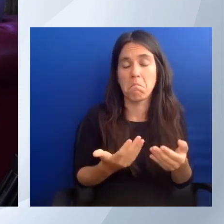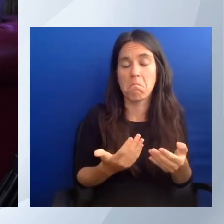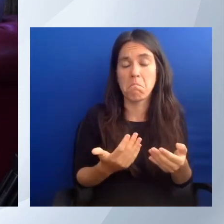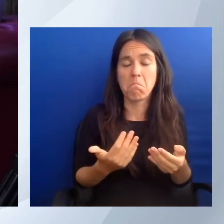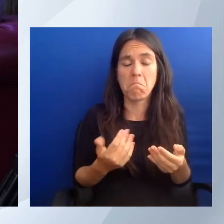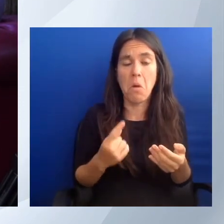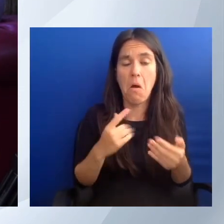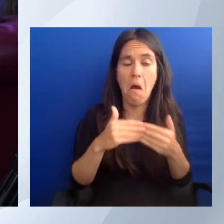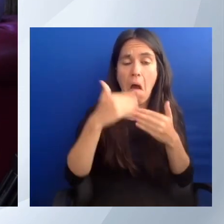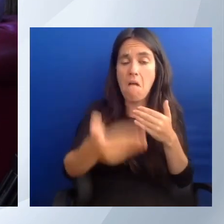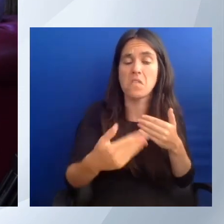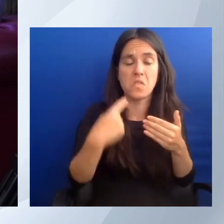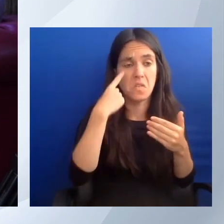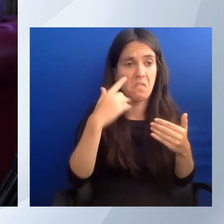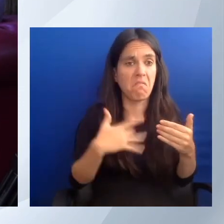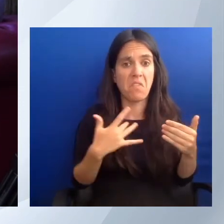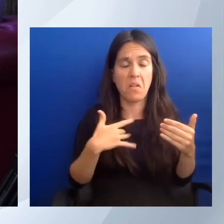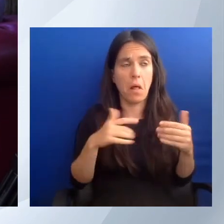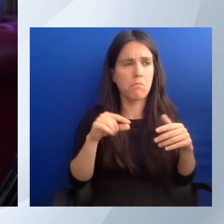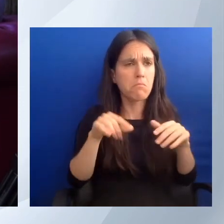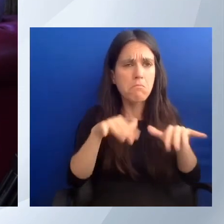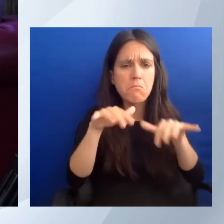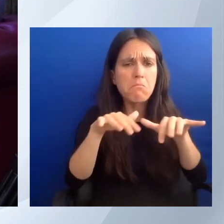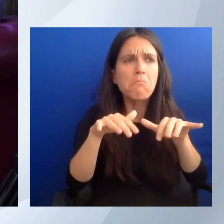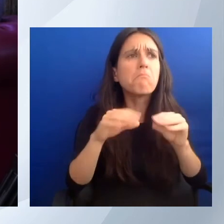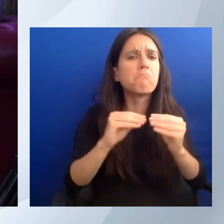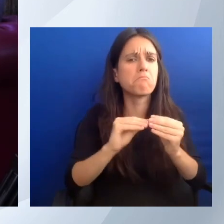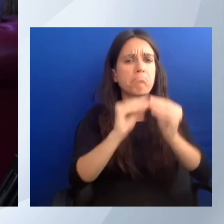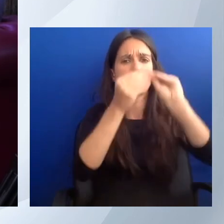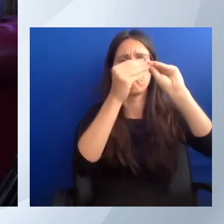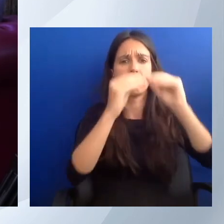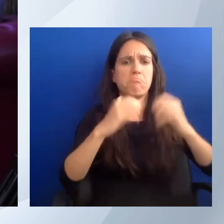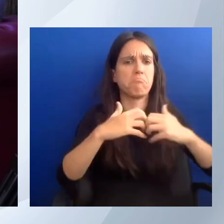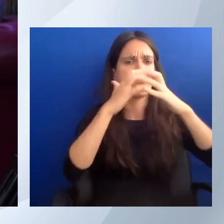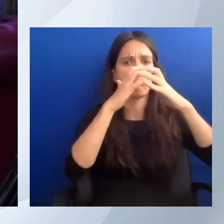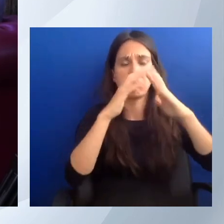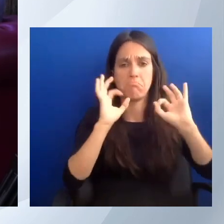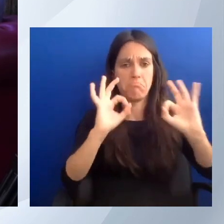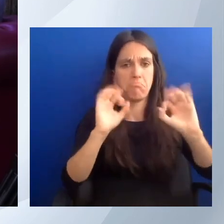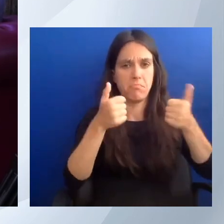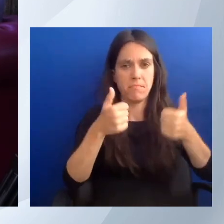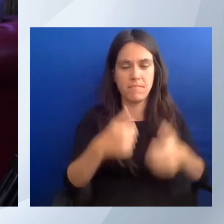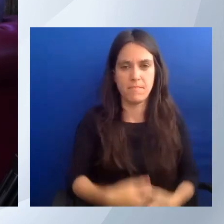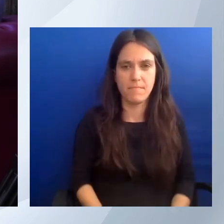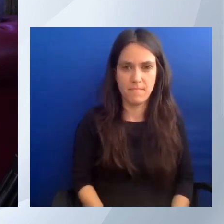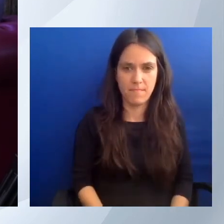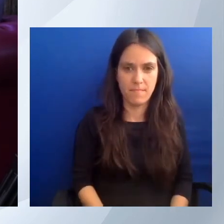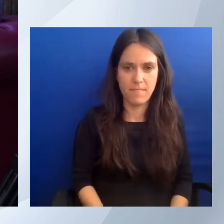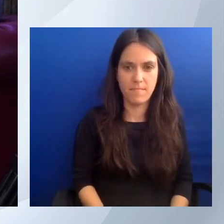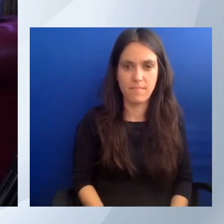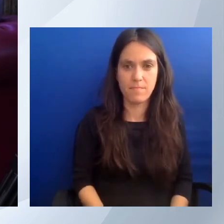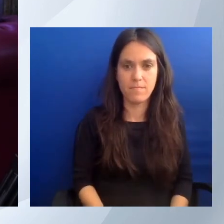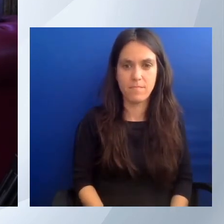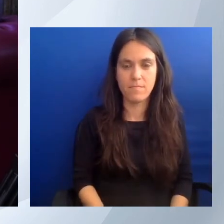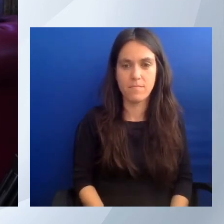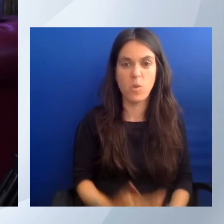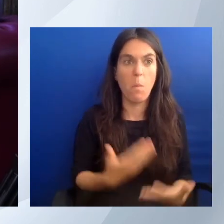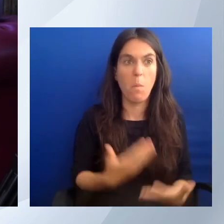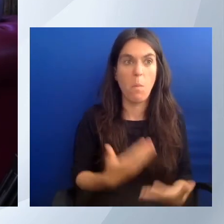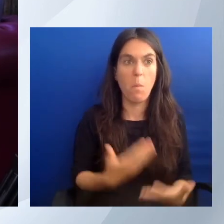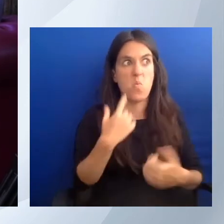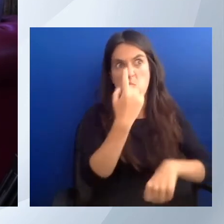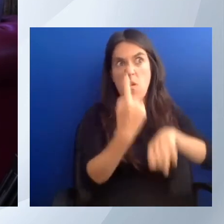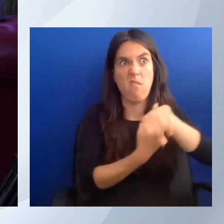that, you're done, and you can generate everything for you. And I think building a release pipeline might take you another 2 or 3 hours, but